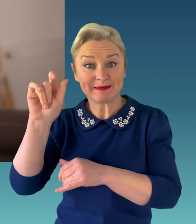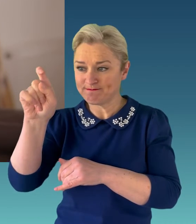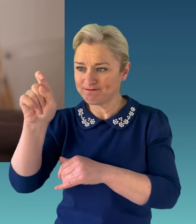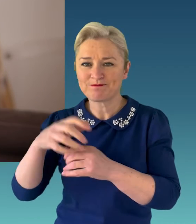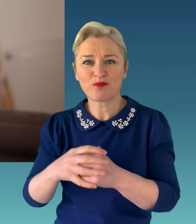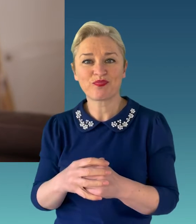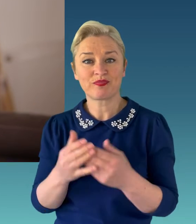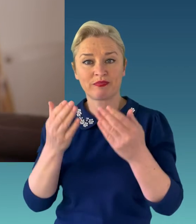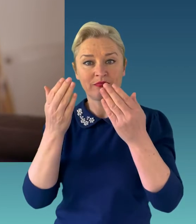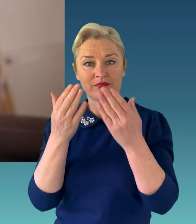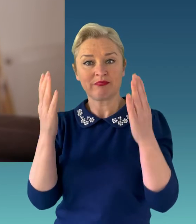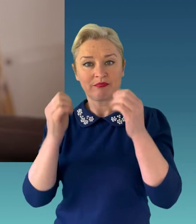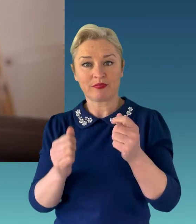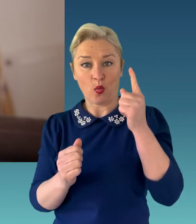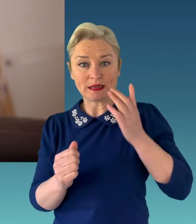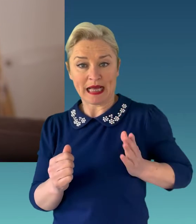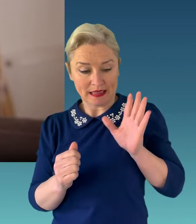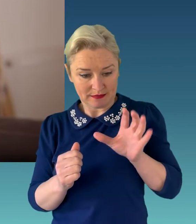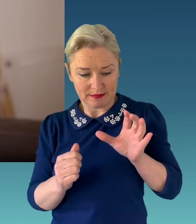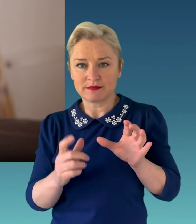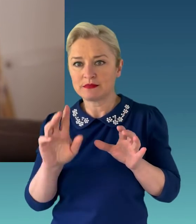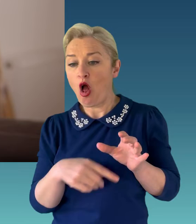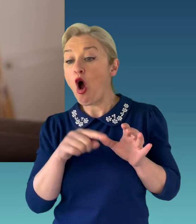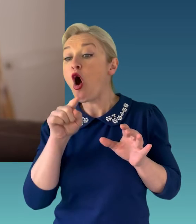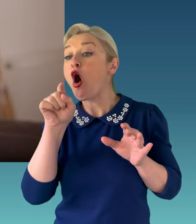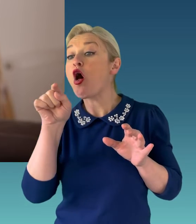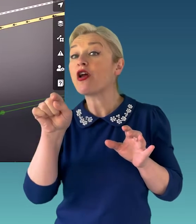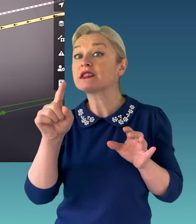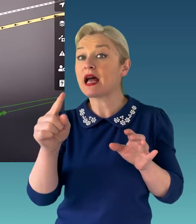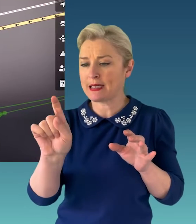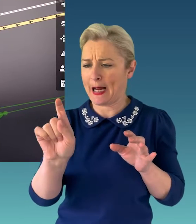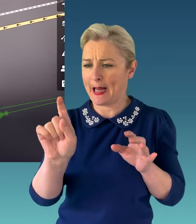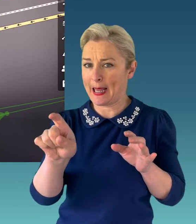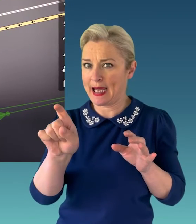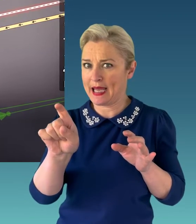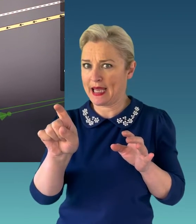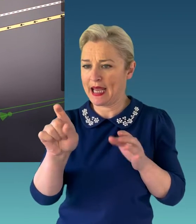And that's that side done. Now I'll add one to the other side of the crossing.